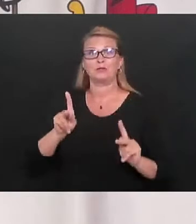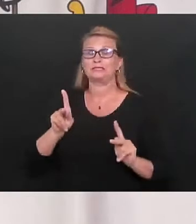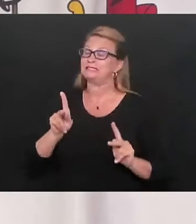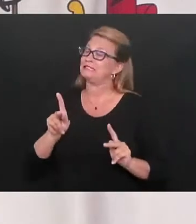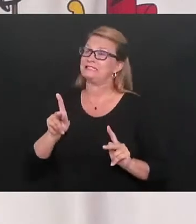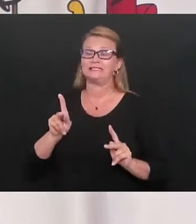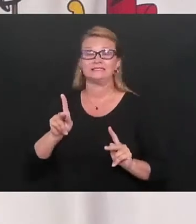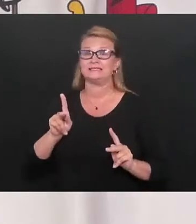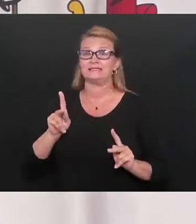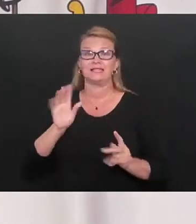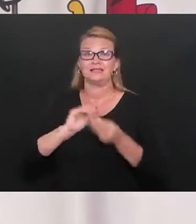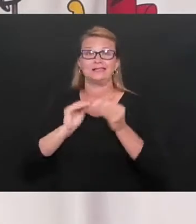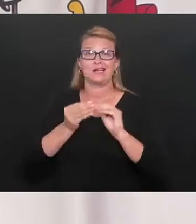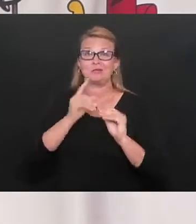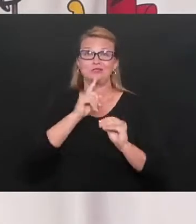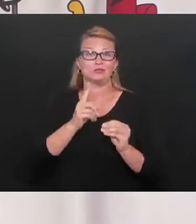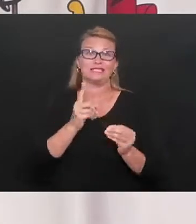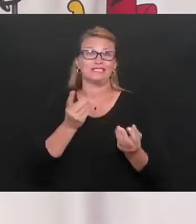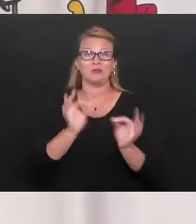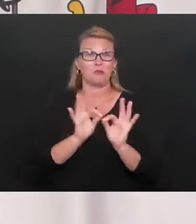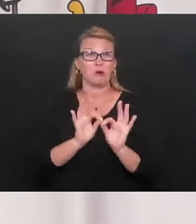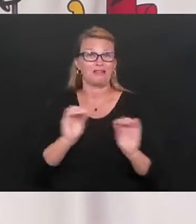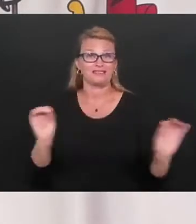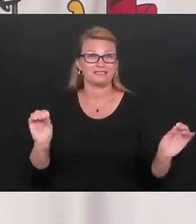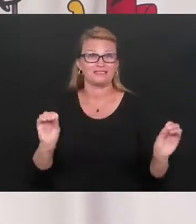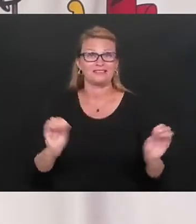it? The